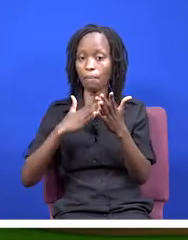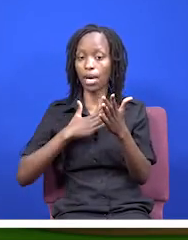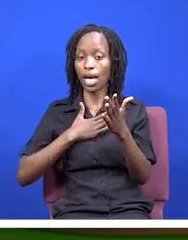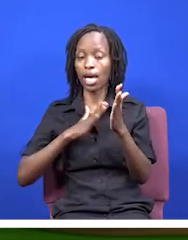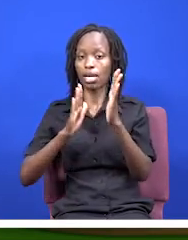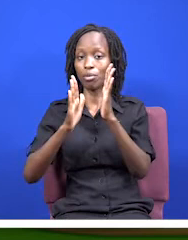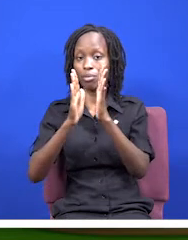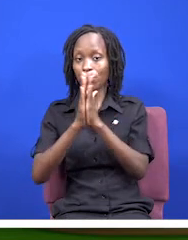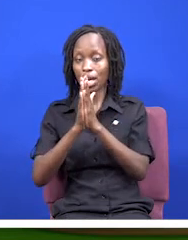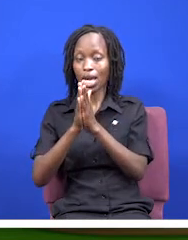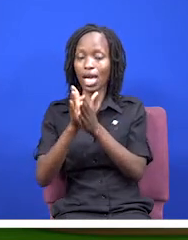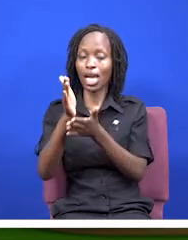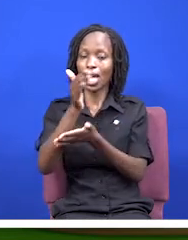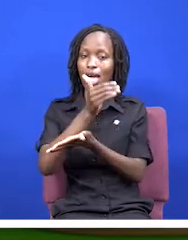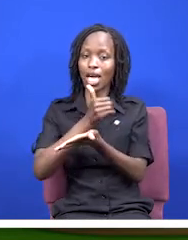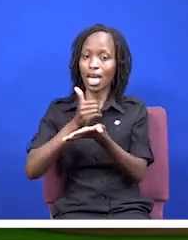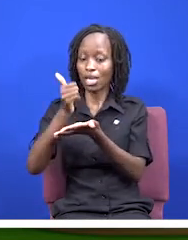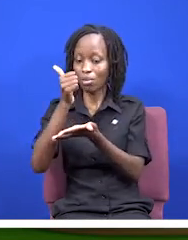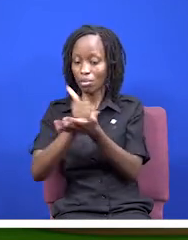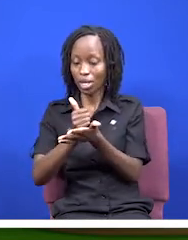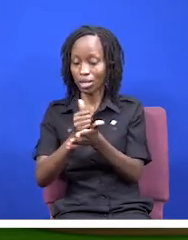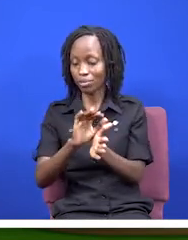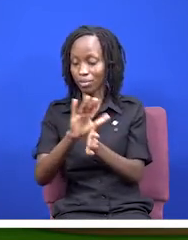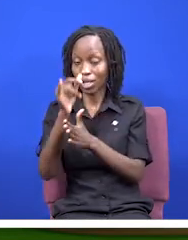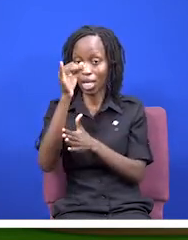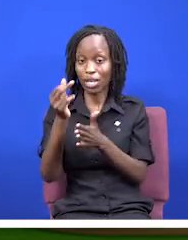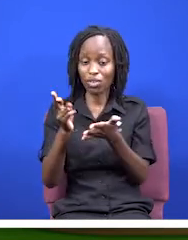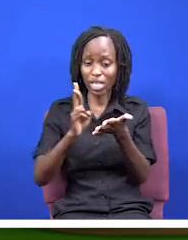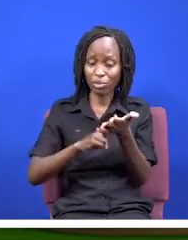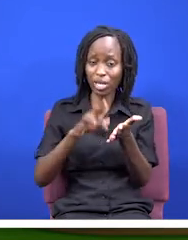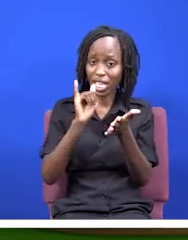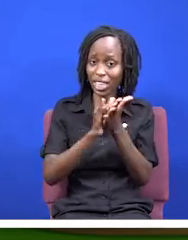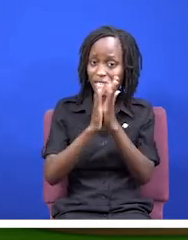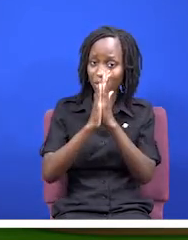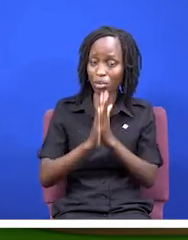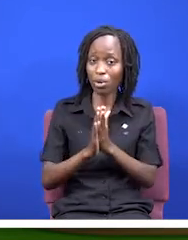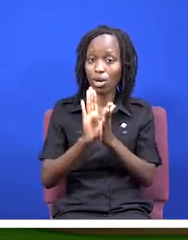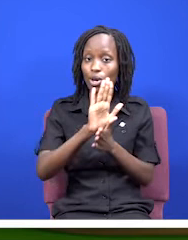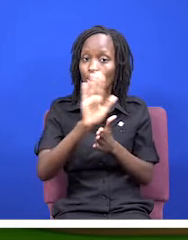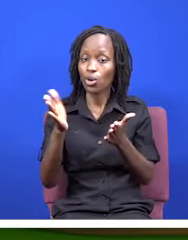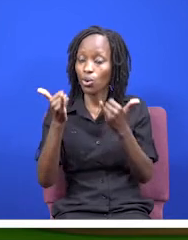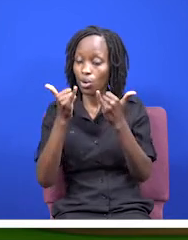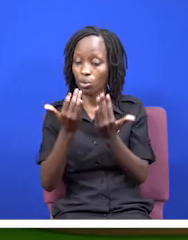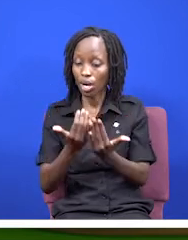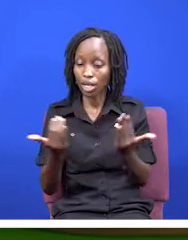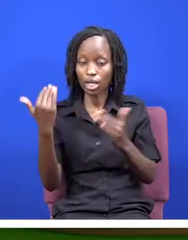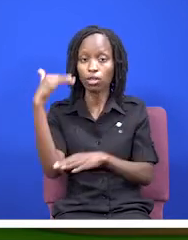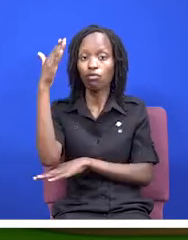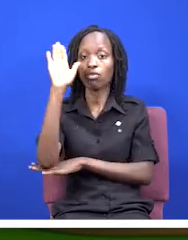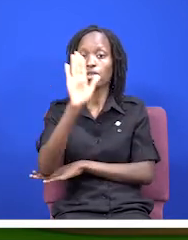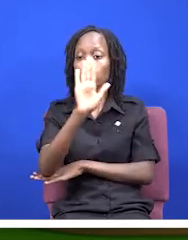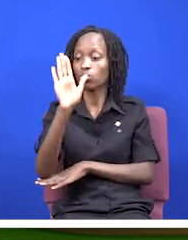pray. Amen. Now, if you have said that prayer, boys and girls, then you are a child